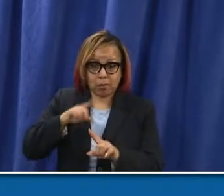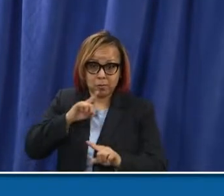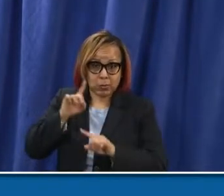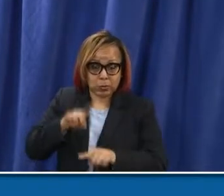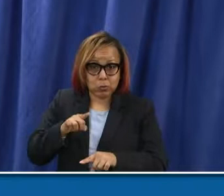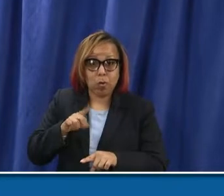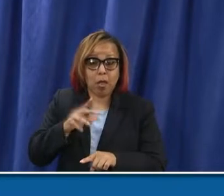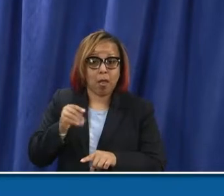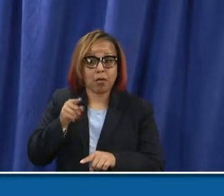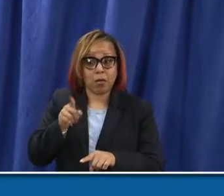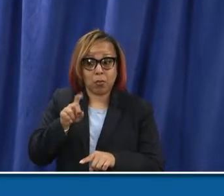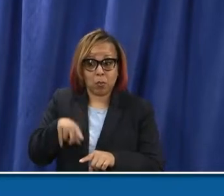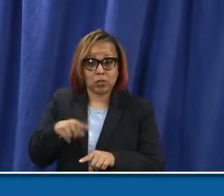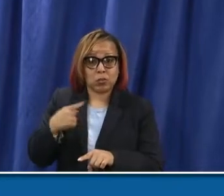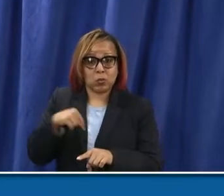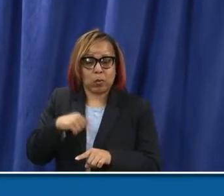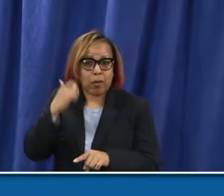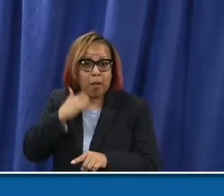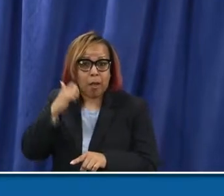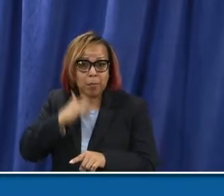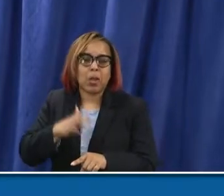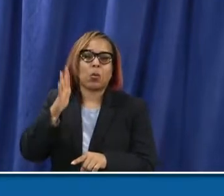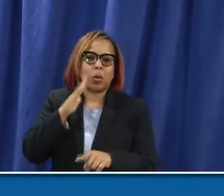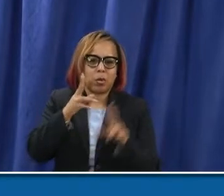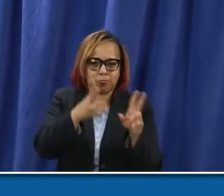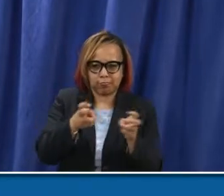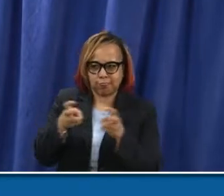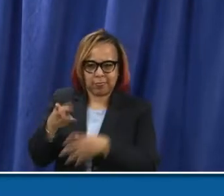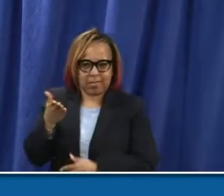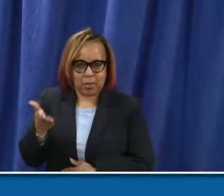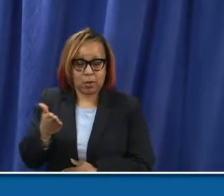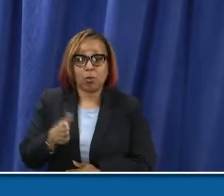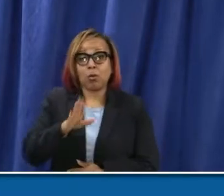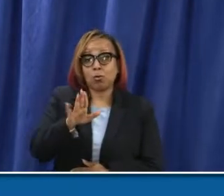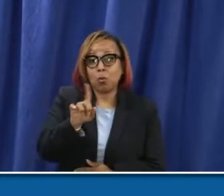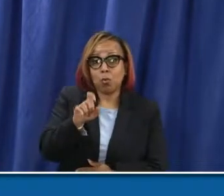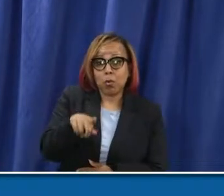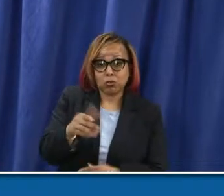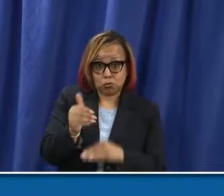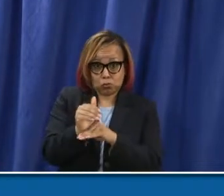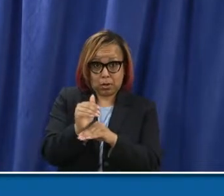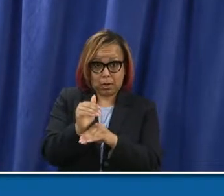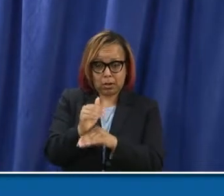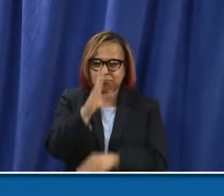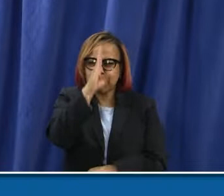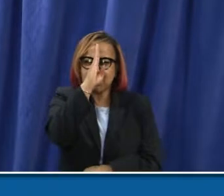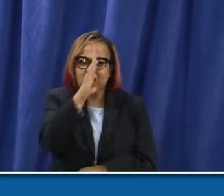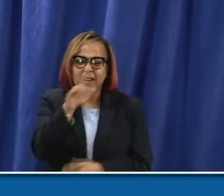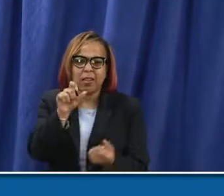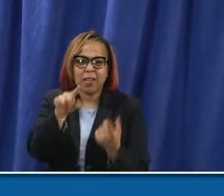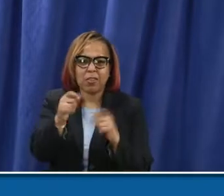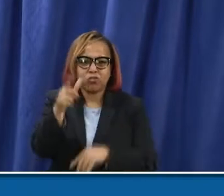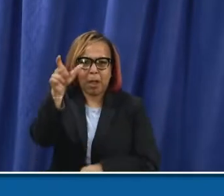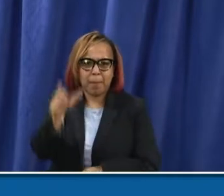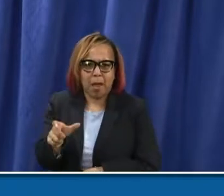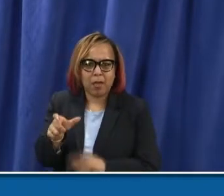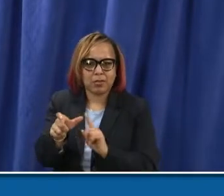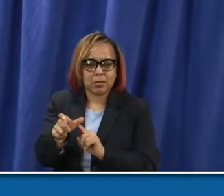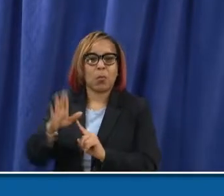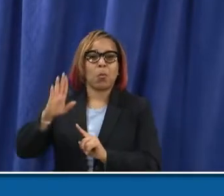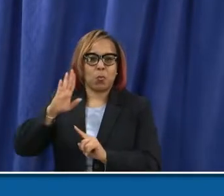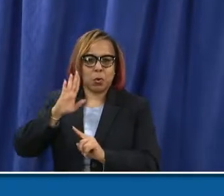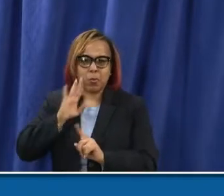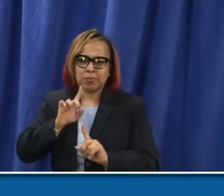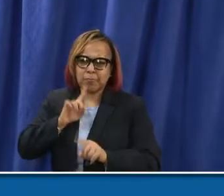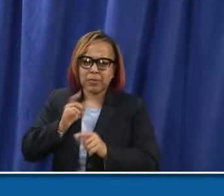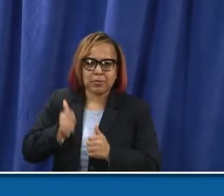and they're questions we get commonly, we'll update it there. You can put your questions tonight directly in the chat box, and we will get to as